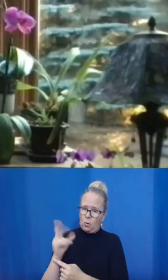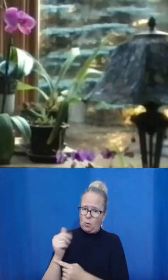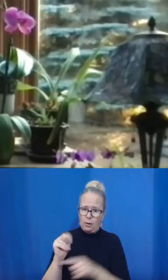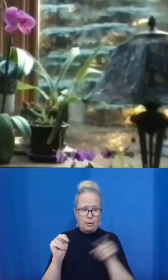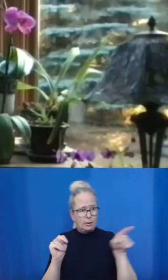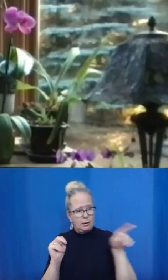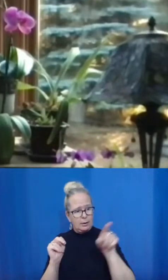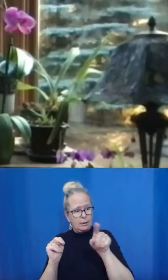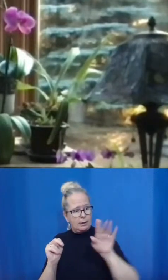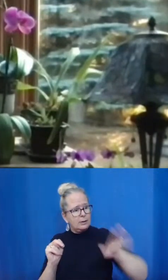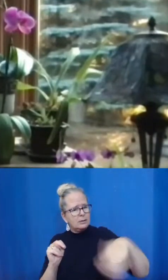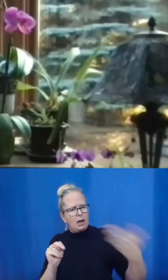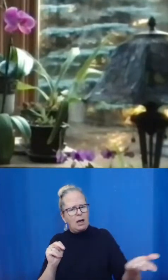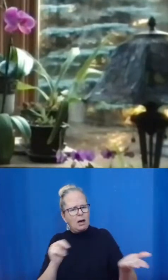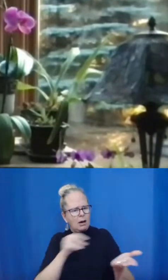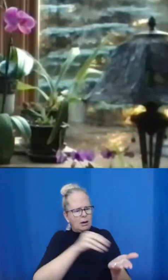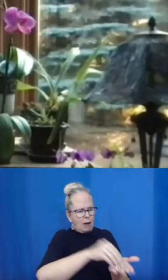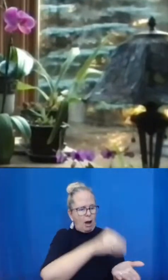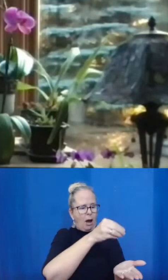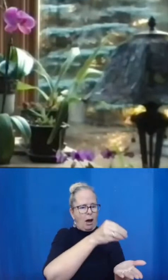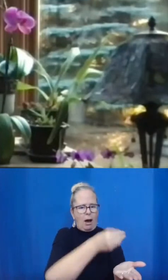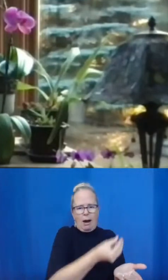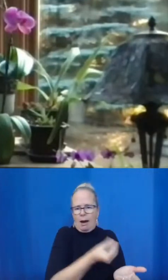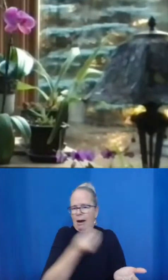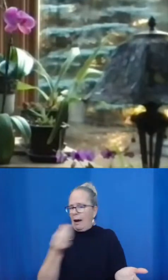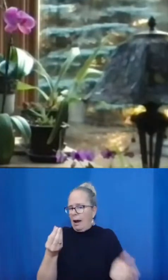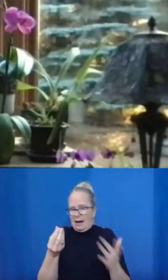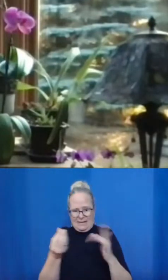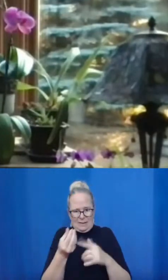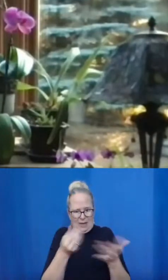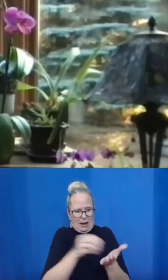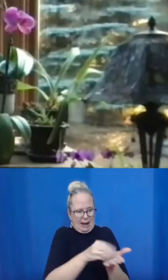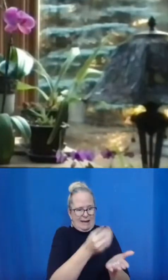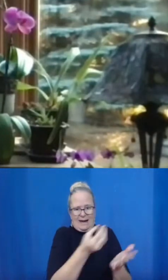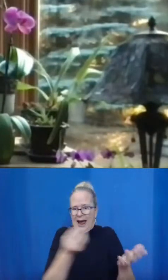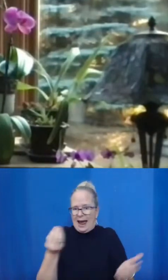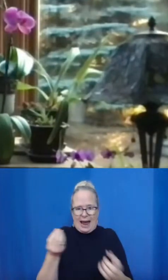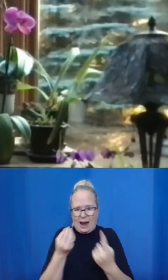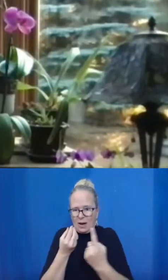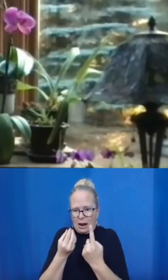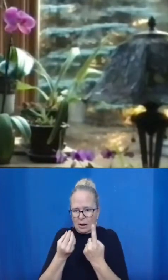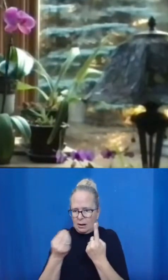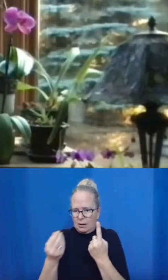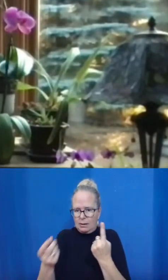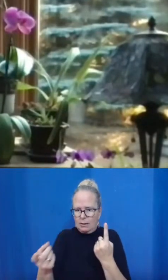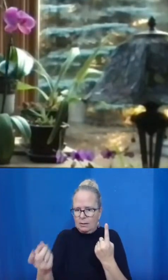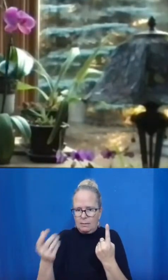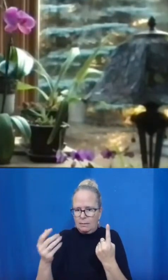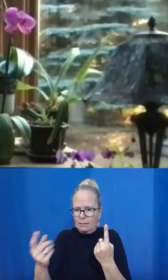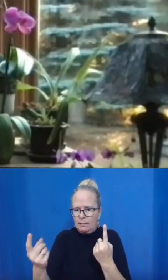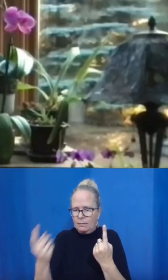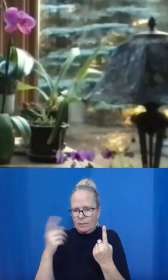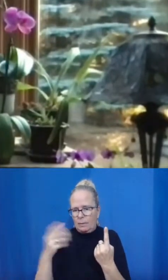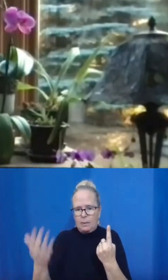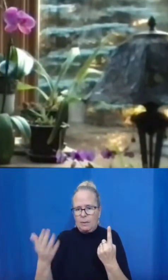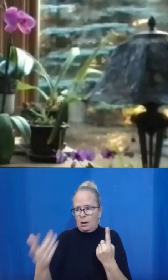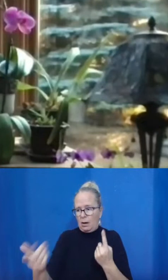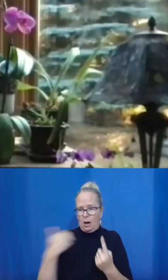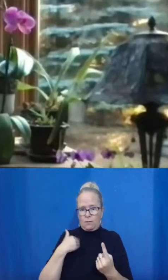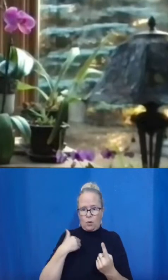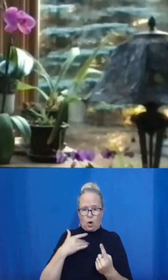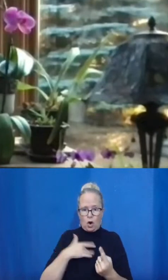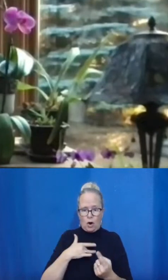patient with heart failure scheduled, they really await that unpredictable